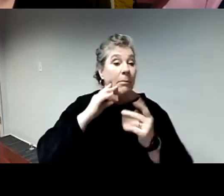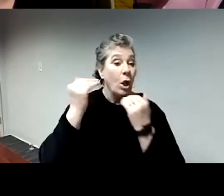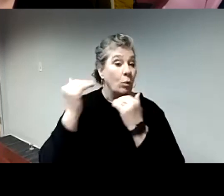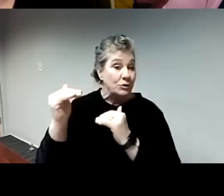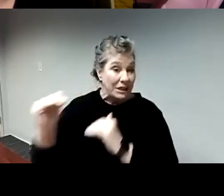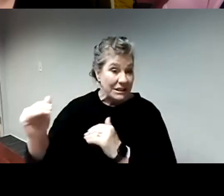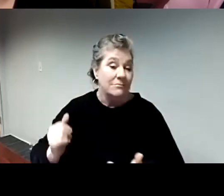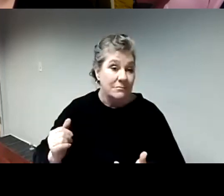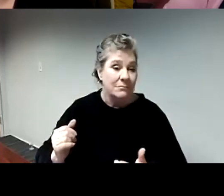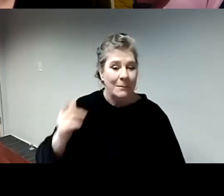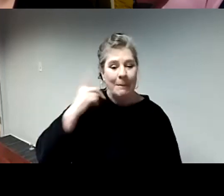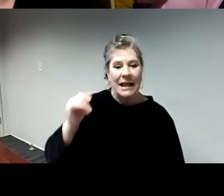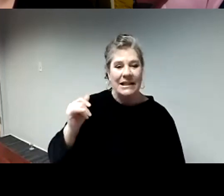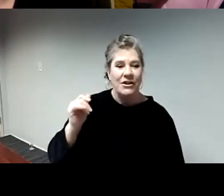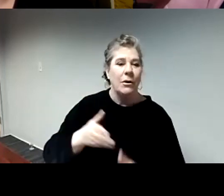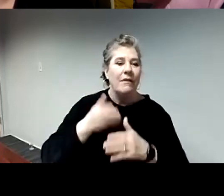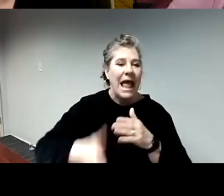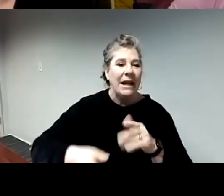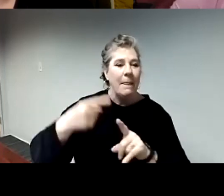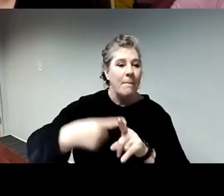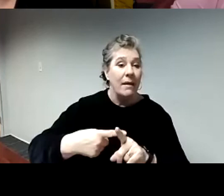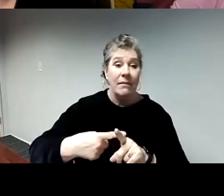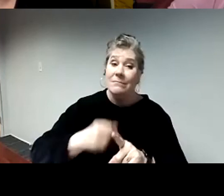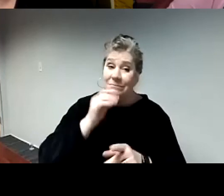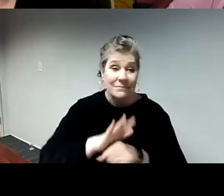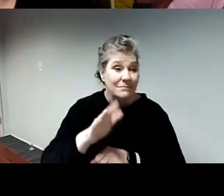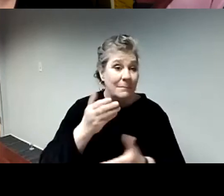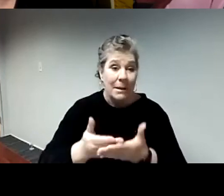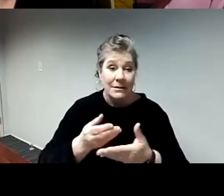restricting because they're reaching the end of the month and they don't have money to buy food,